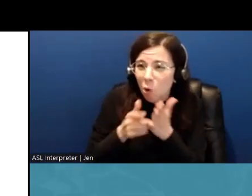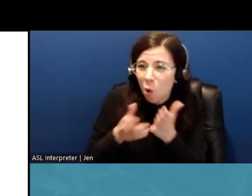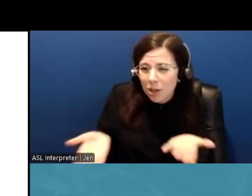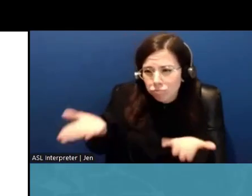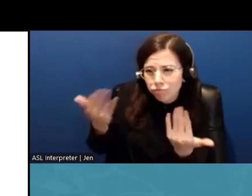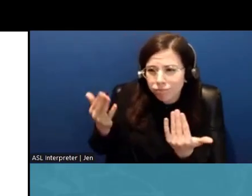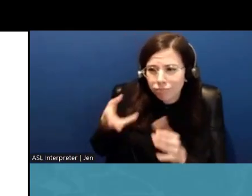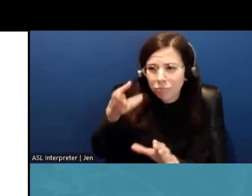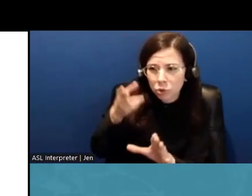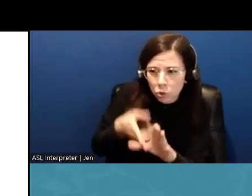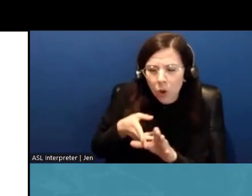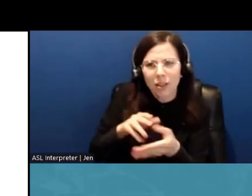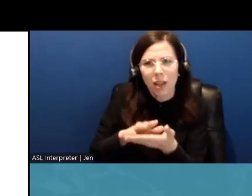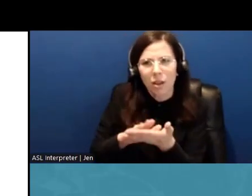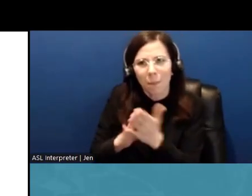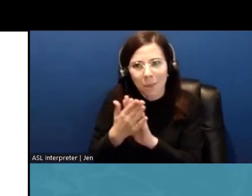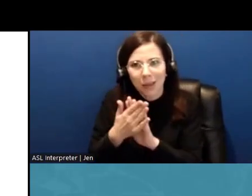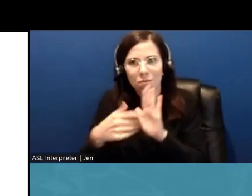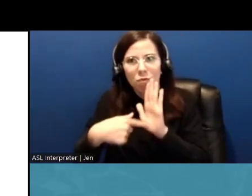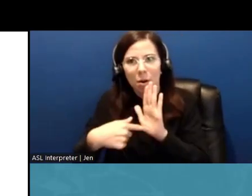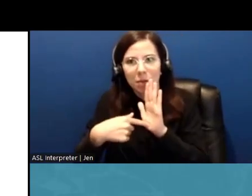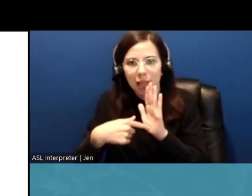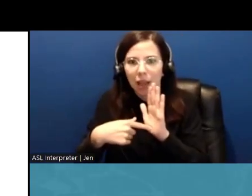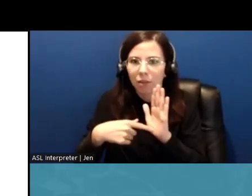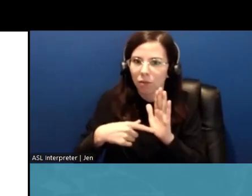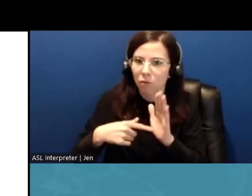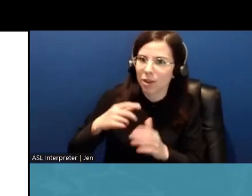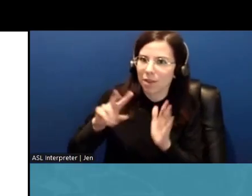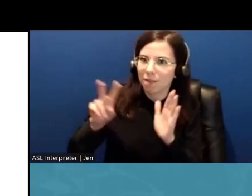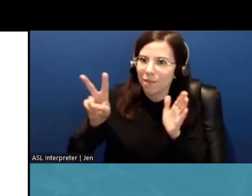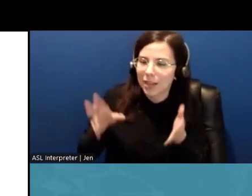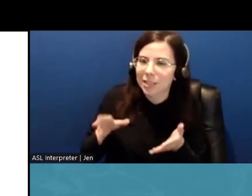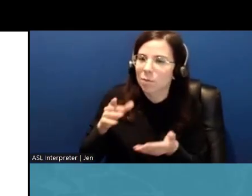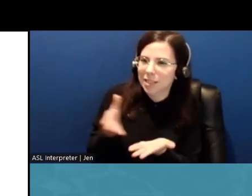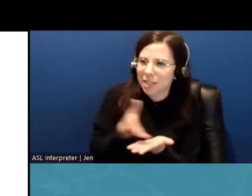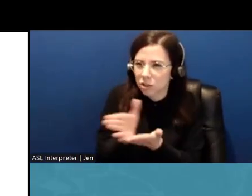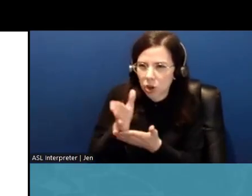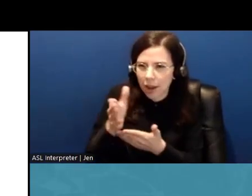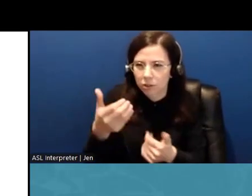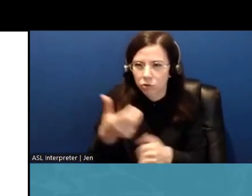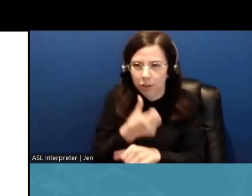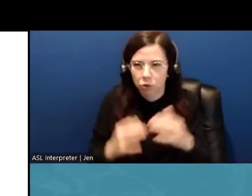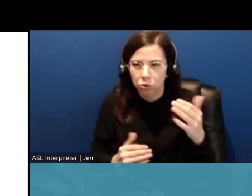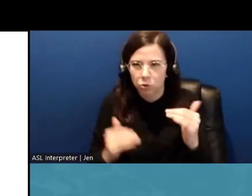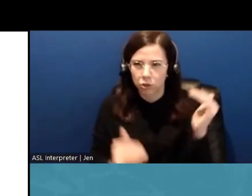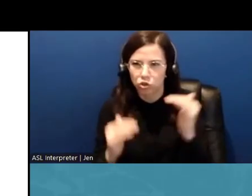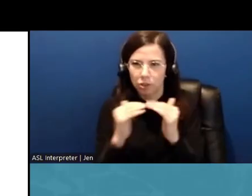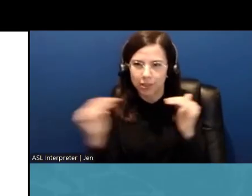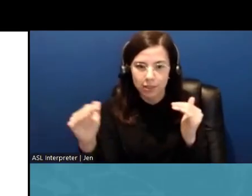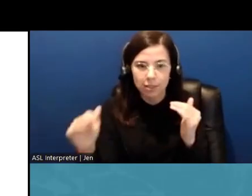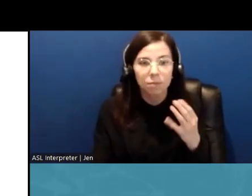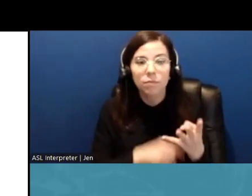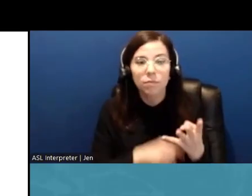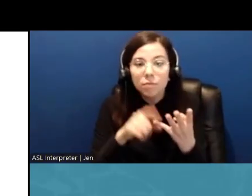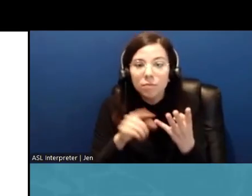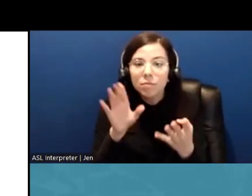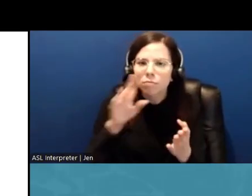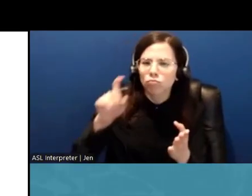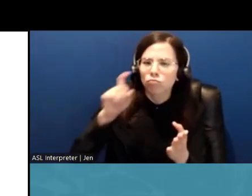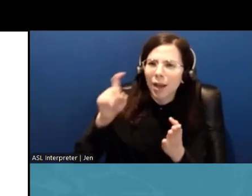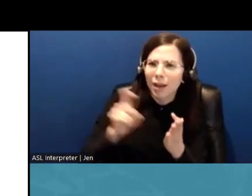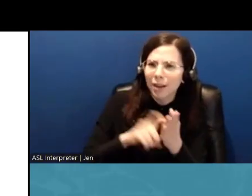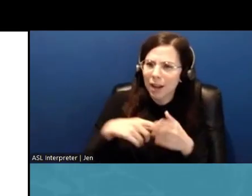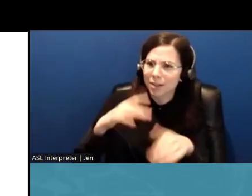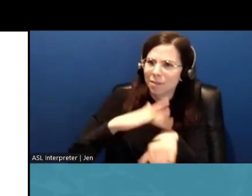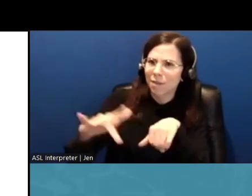represent a victim as they navigate military justice. And then we're going to recognize opportunities and resources available for those of you who